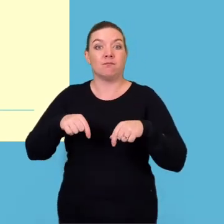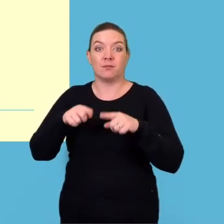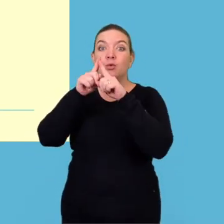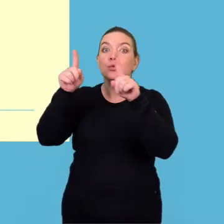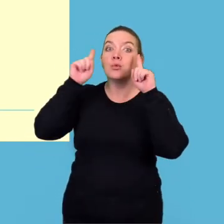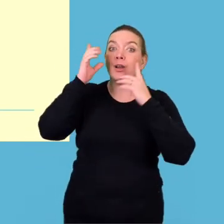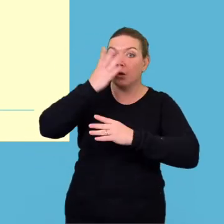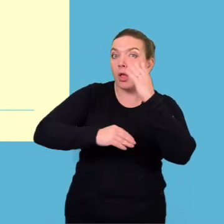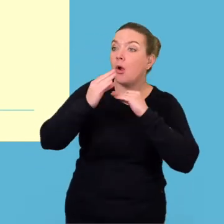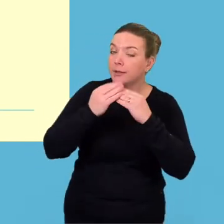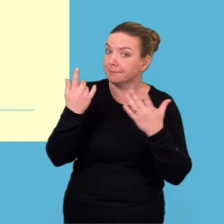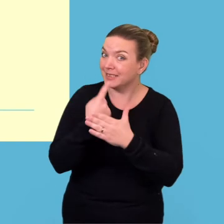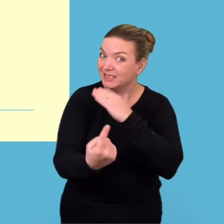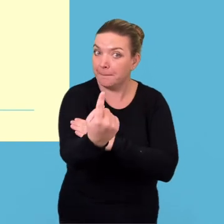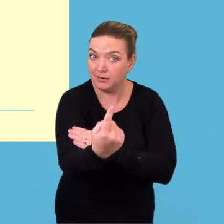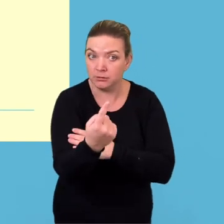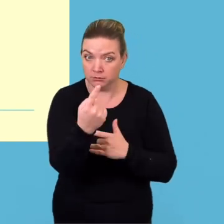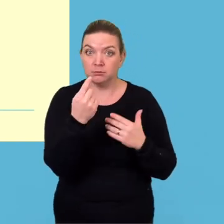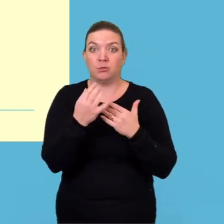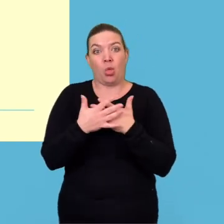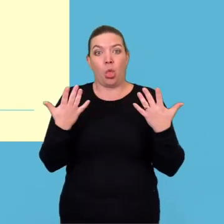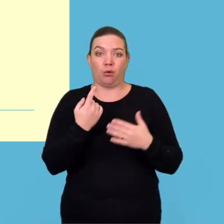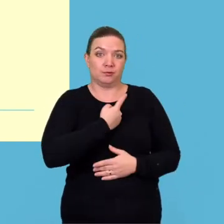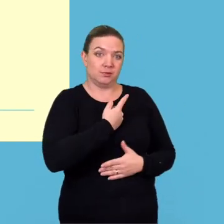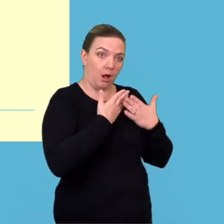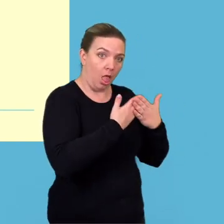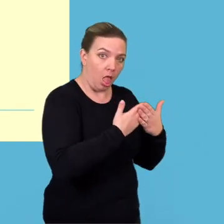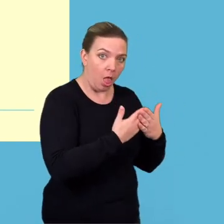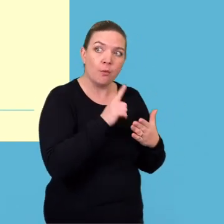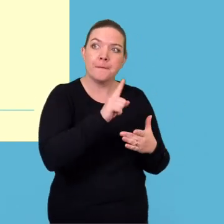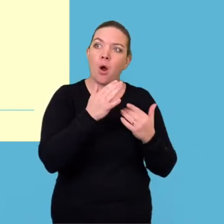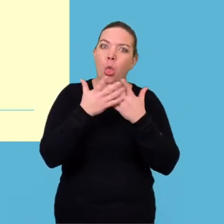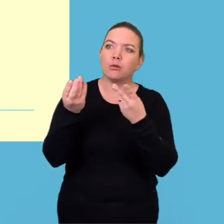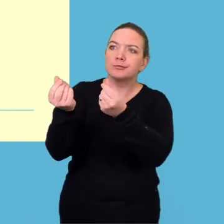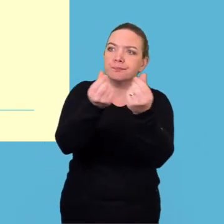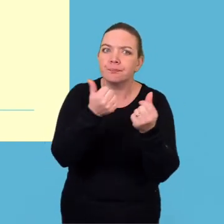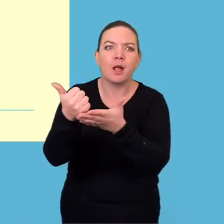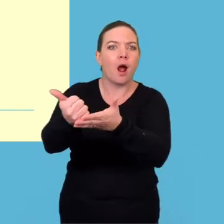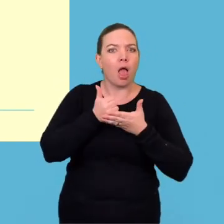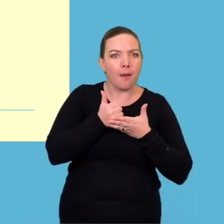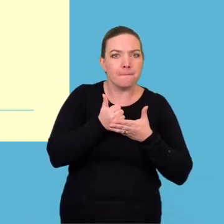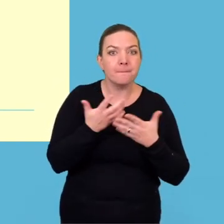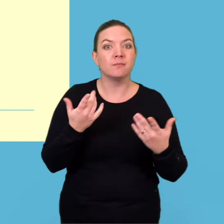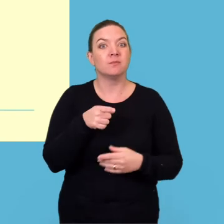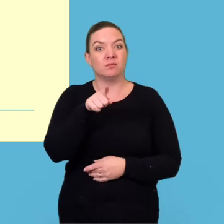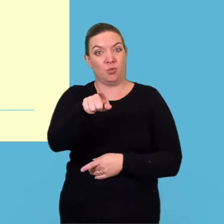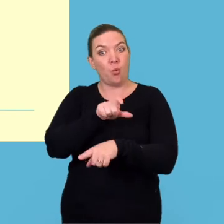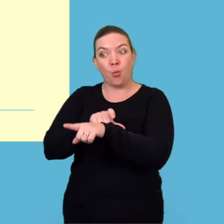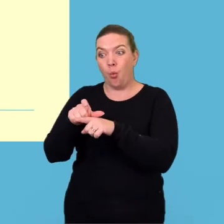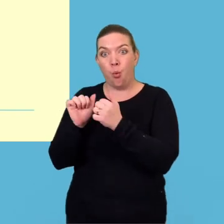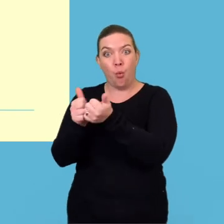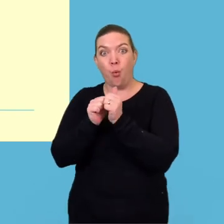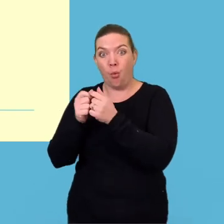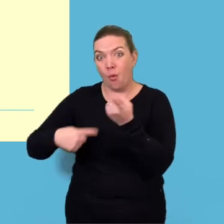independent and you'll have lots of self-study to do, but there's plenty of resources available, and there's also your course mates if you want to start a study group